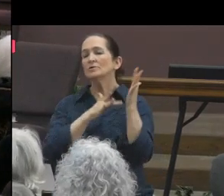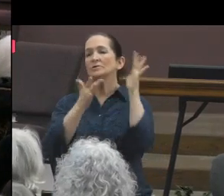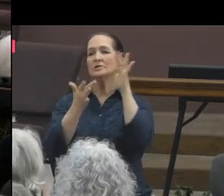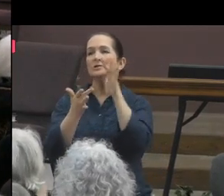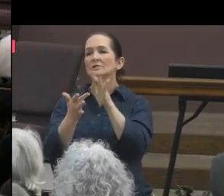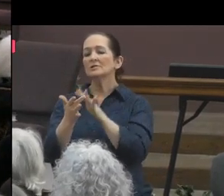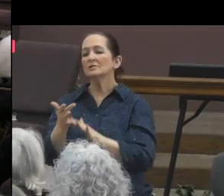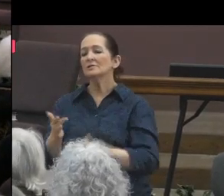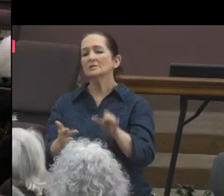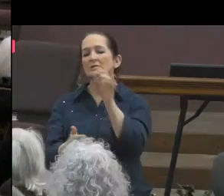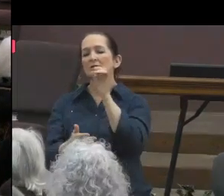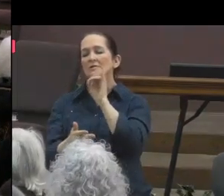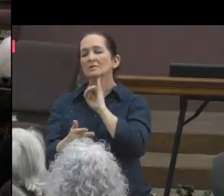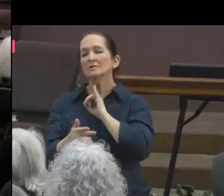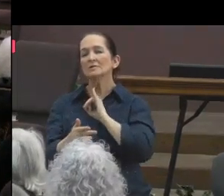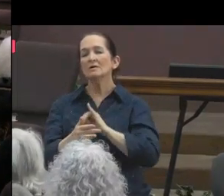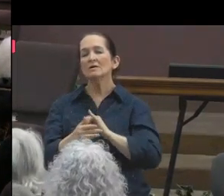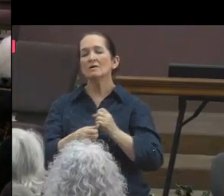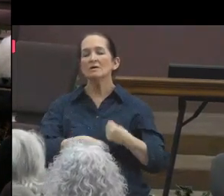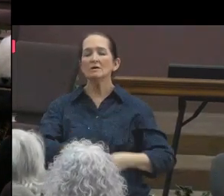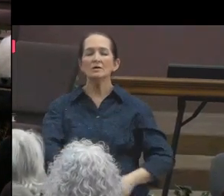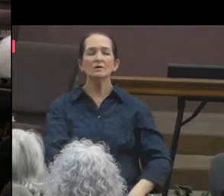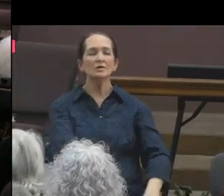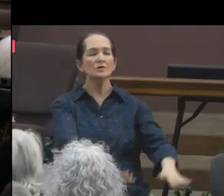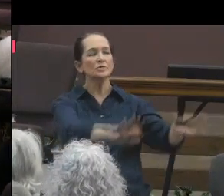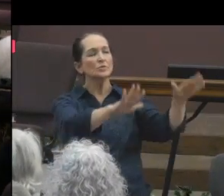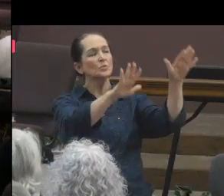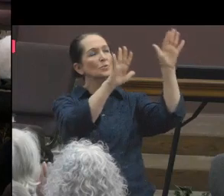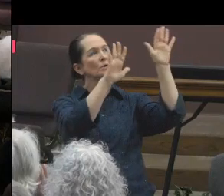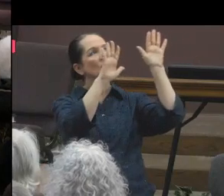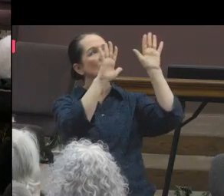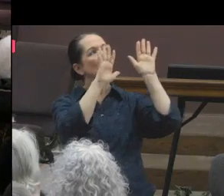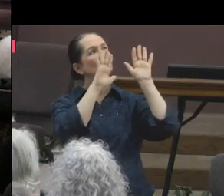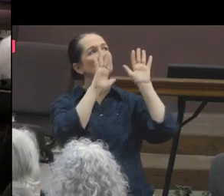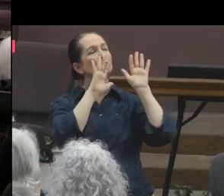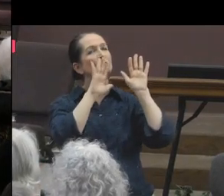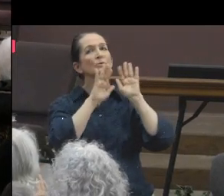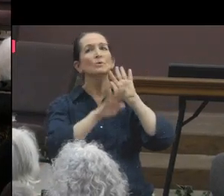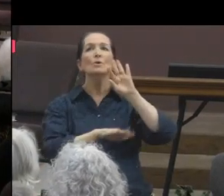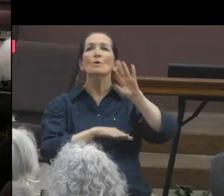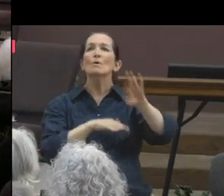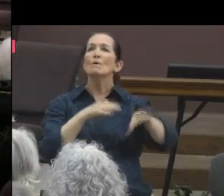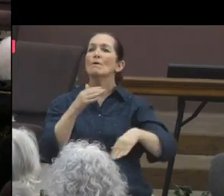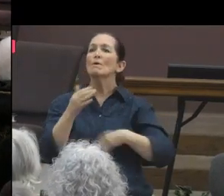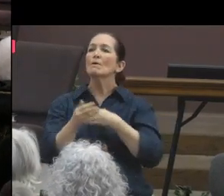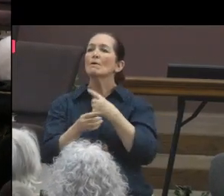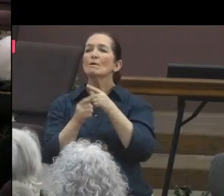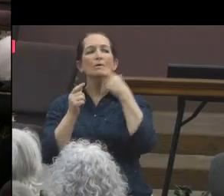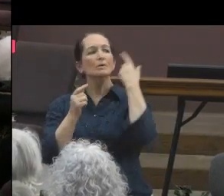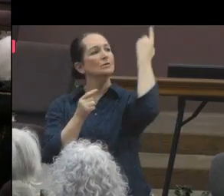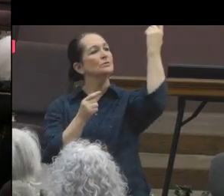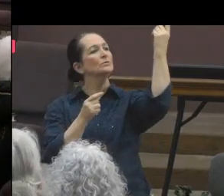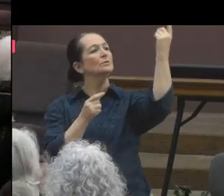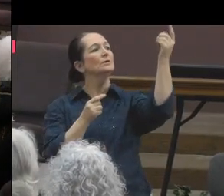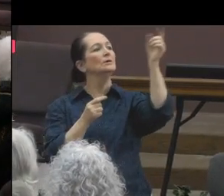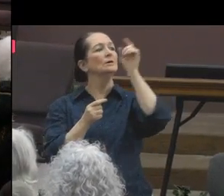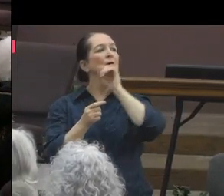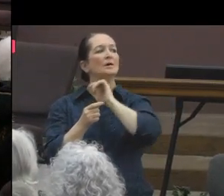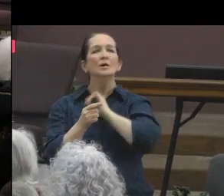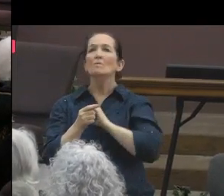All to Jesus I surrender, all